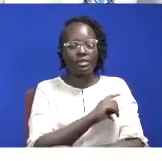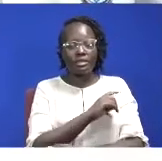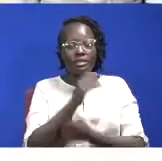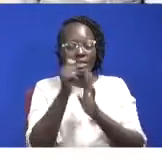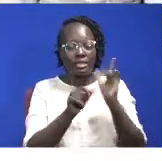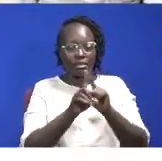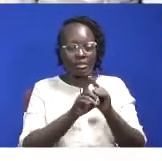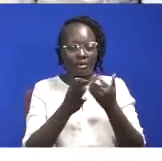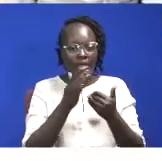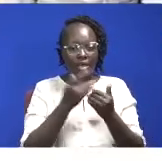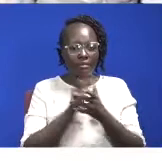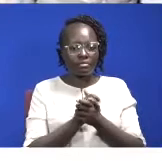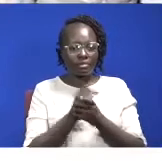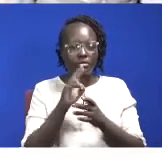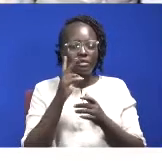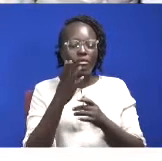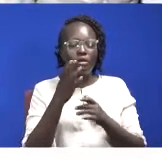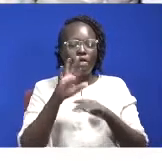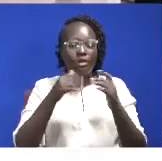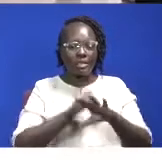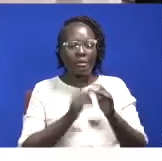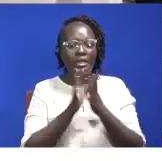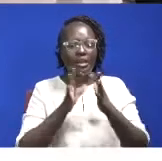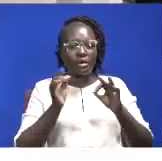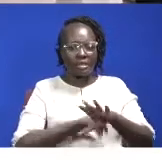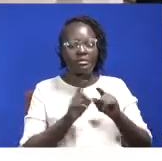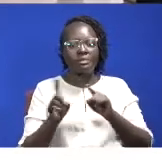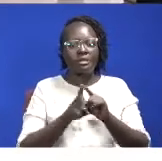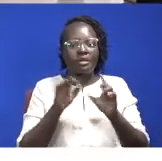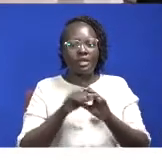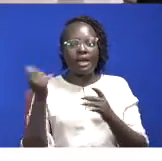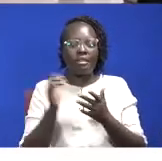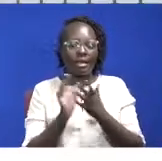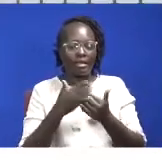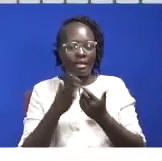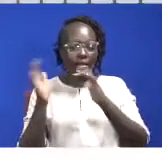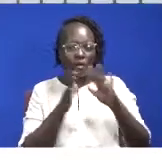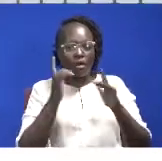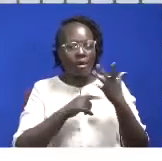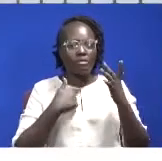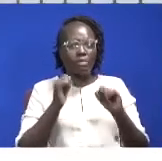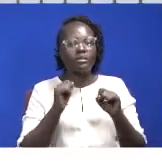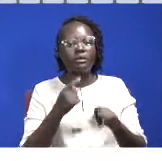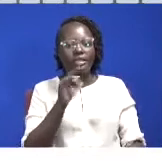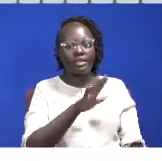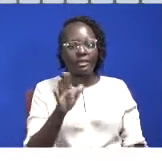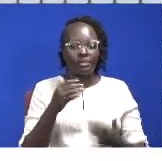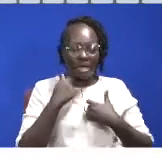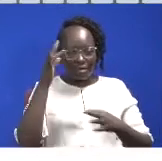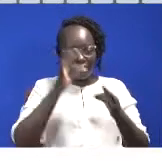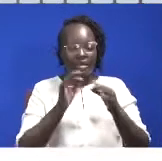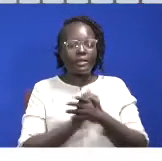care 24/7 and a long duration of time in post-operative care. What I can tell them is to have